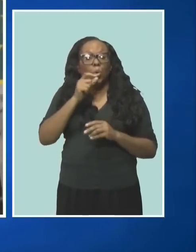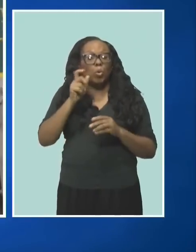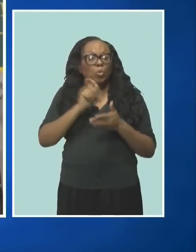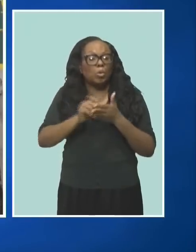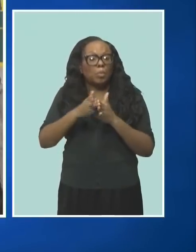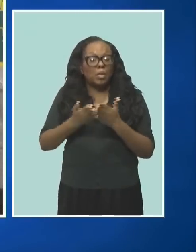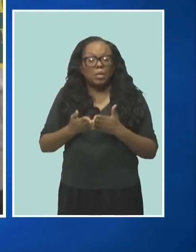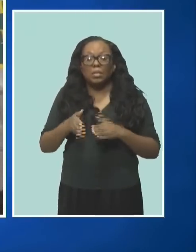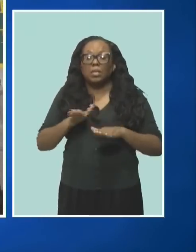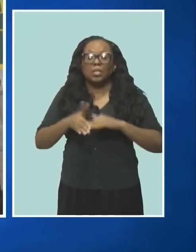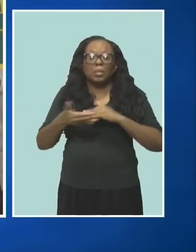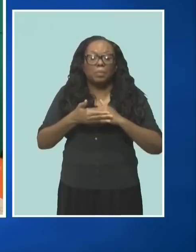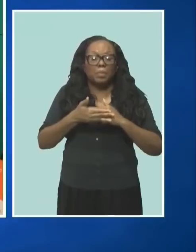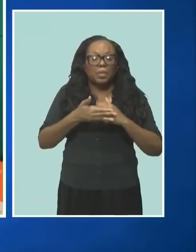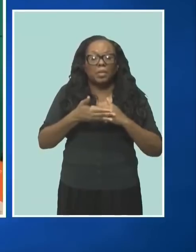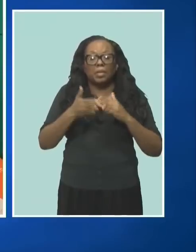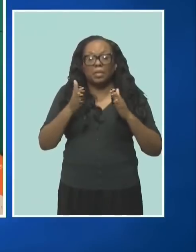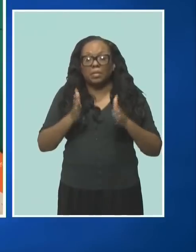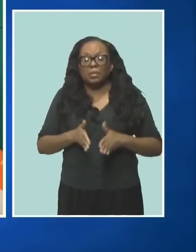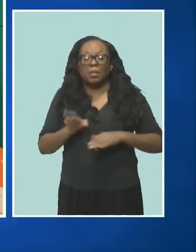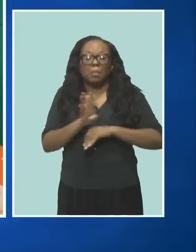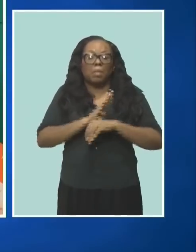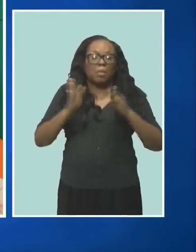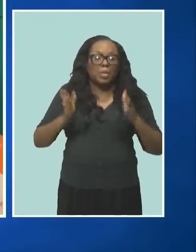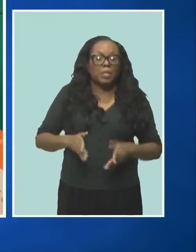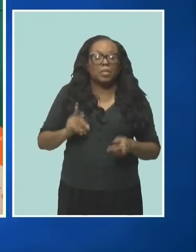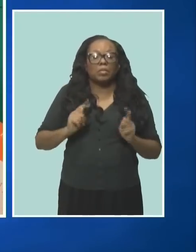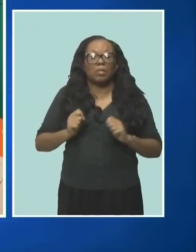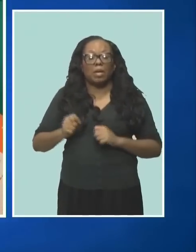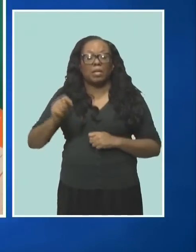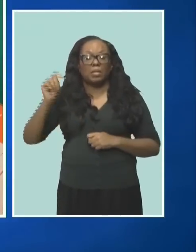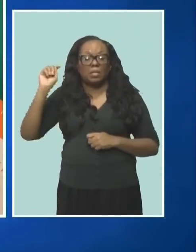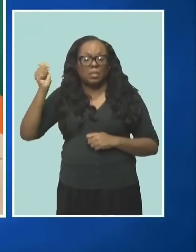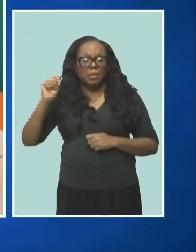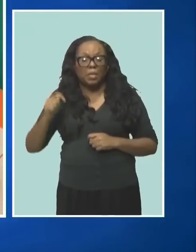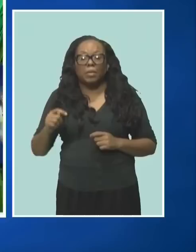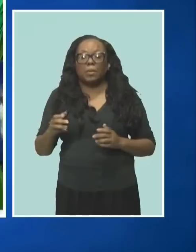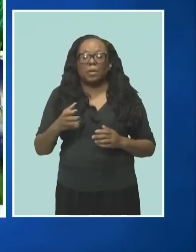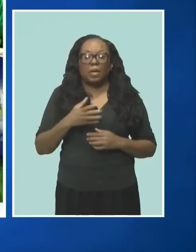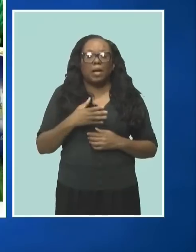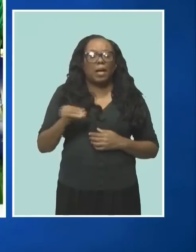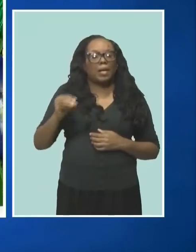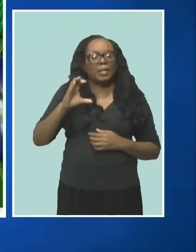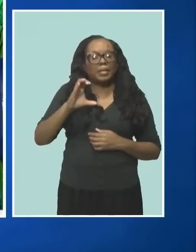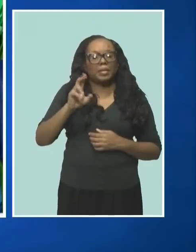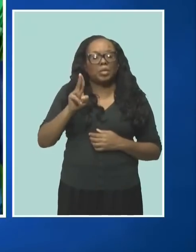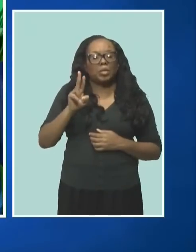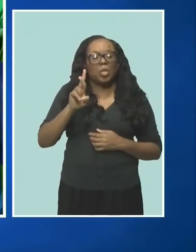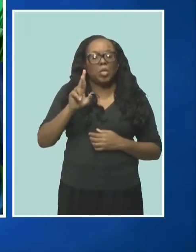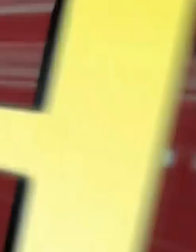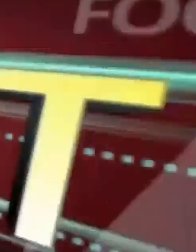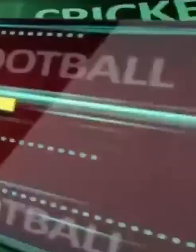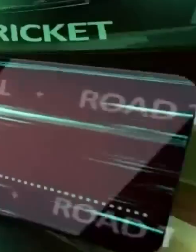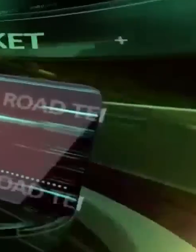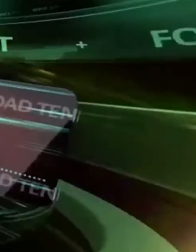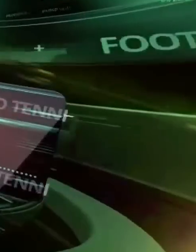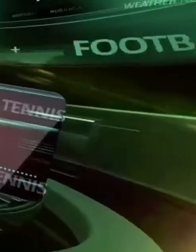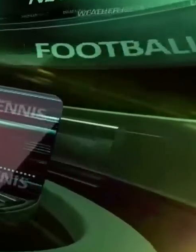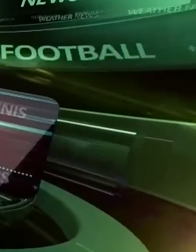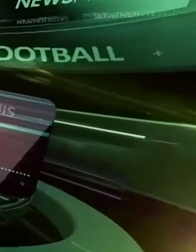Curacao, Jamaica, and Trinidad and Tobago. Rachel Legard, CBC News.